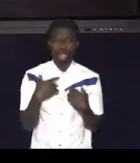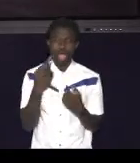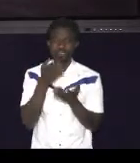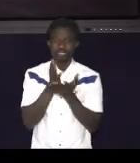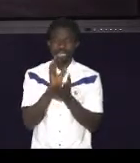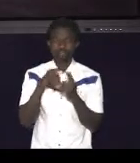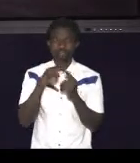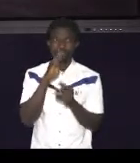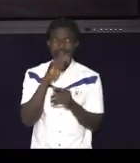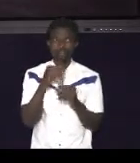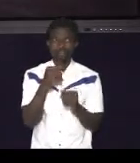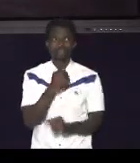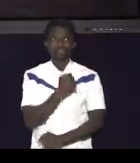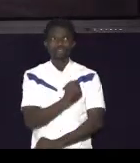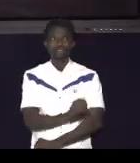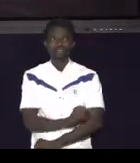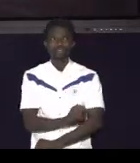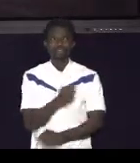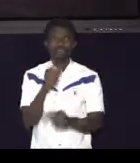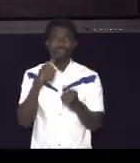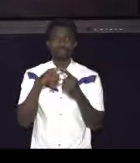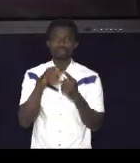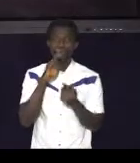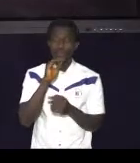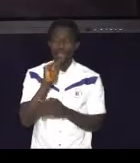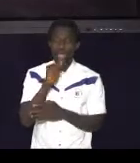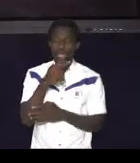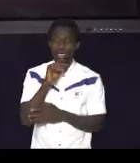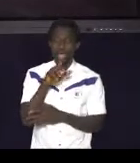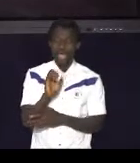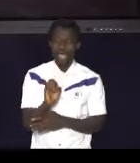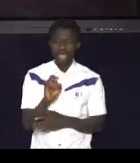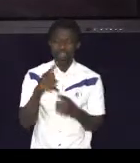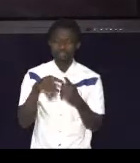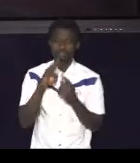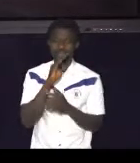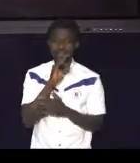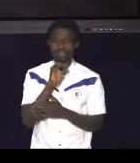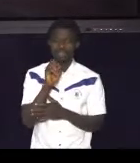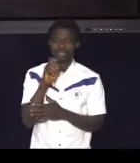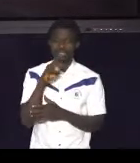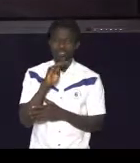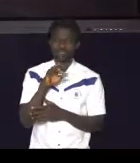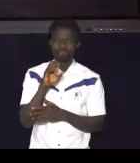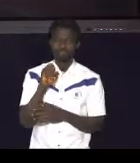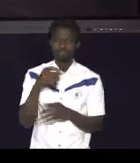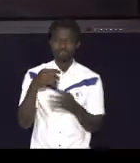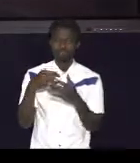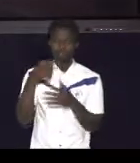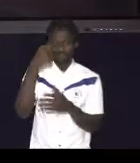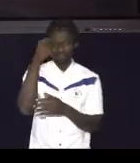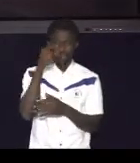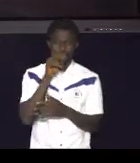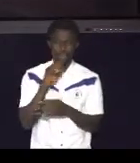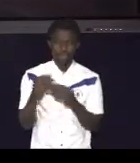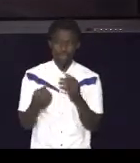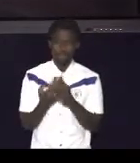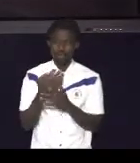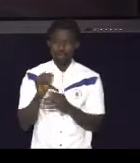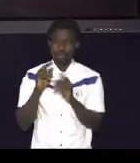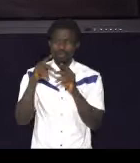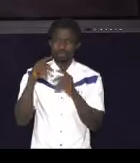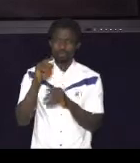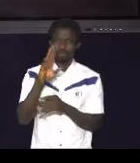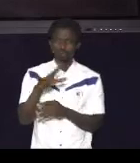right to be strong, you have the right to be agile, to be flexible, because you are growing up,